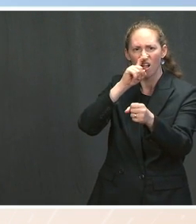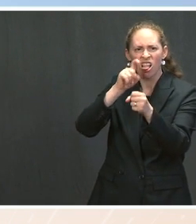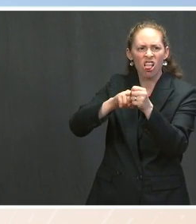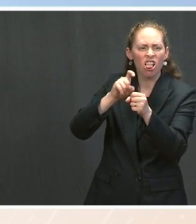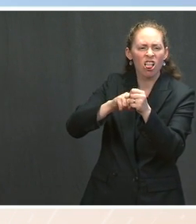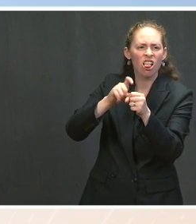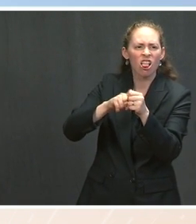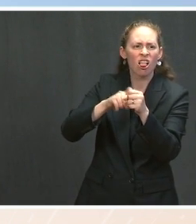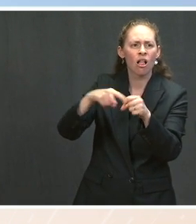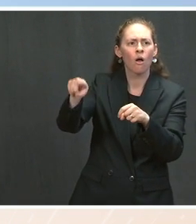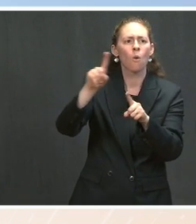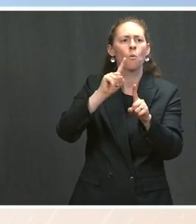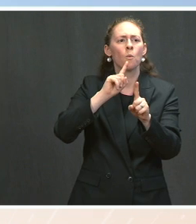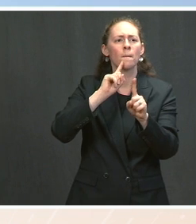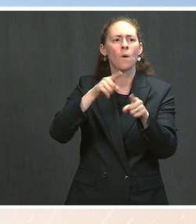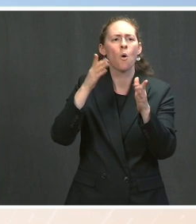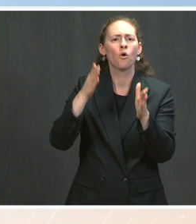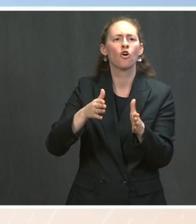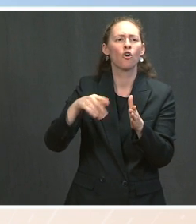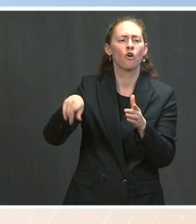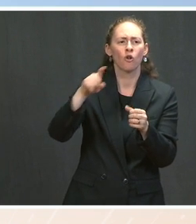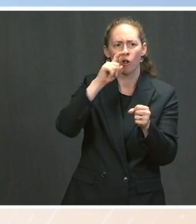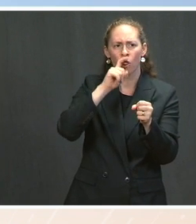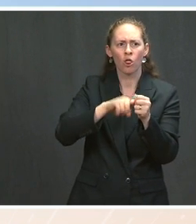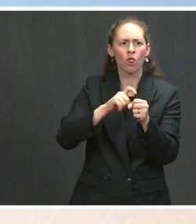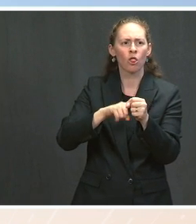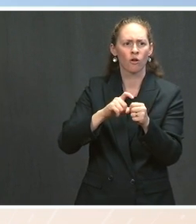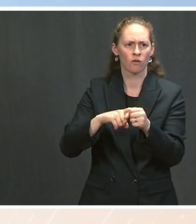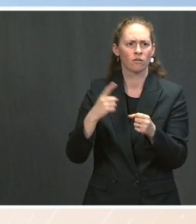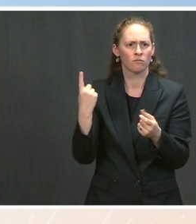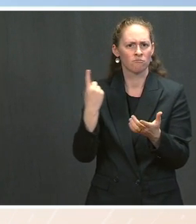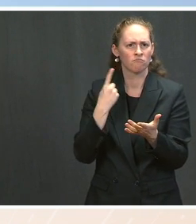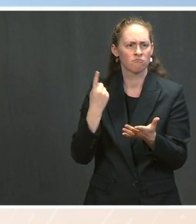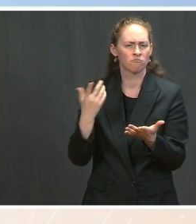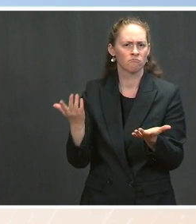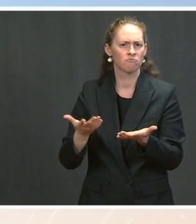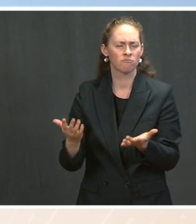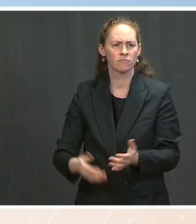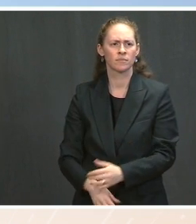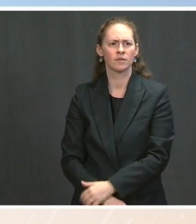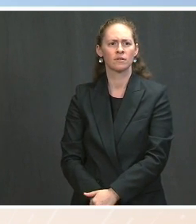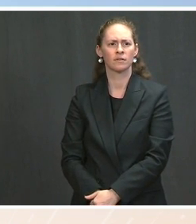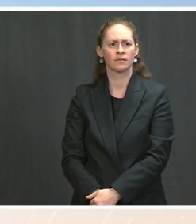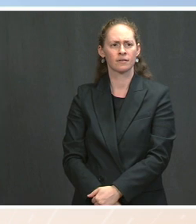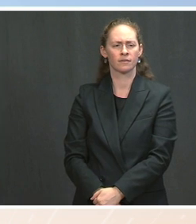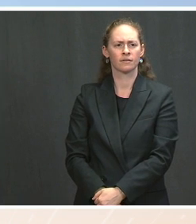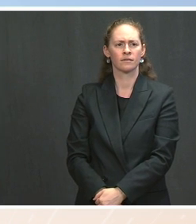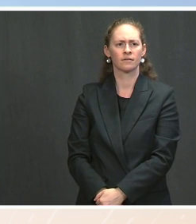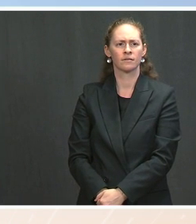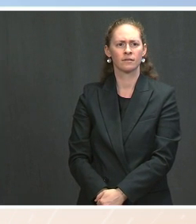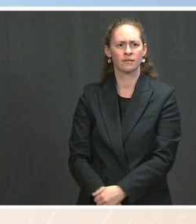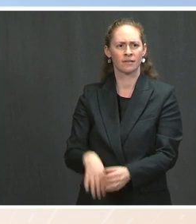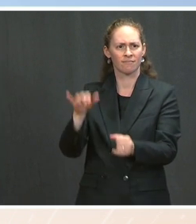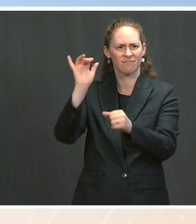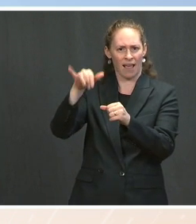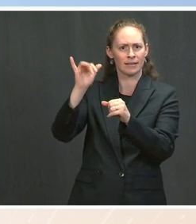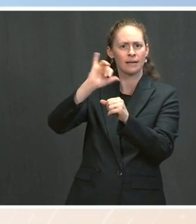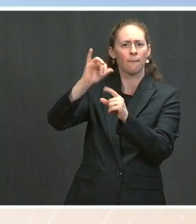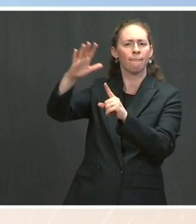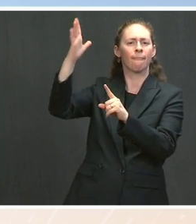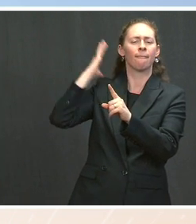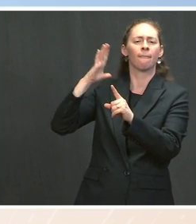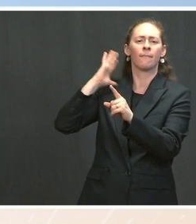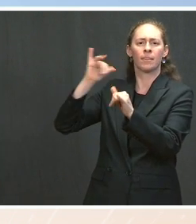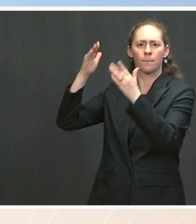when the DOJ was spying on the Associated Press and was obtaining phone records for bureaus and